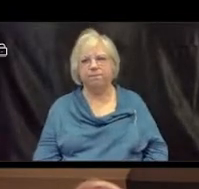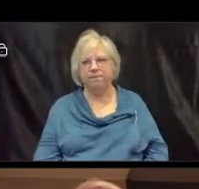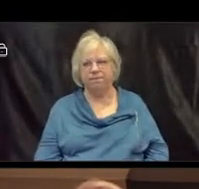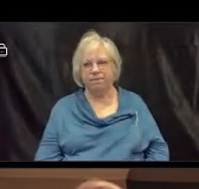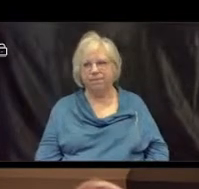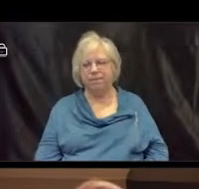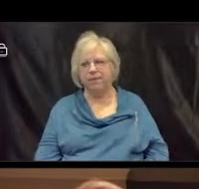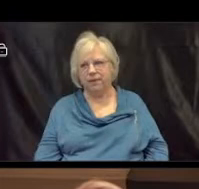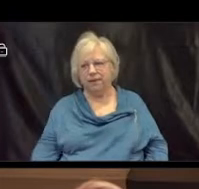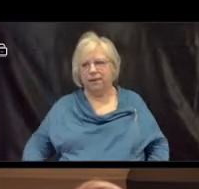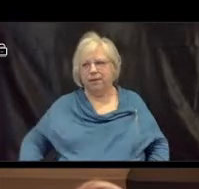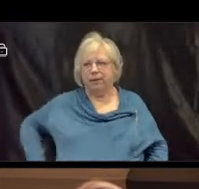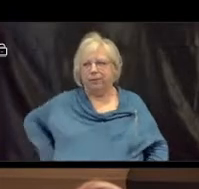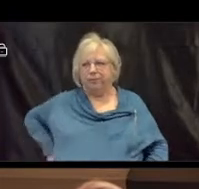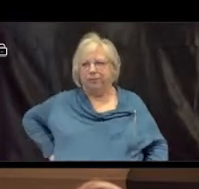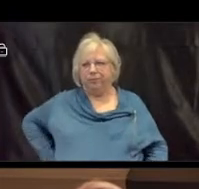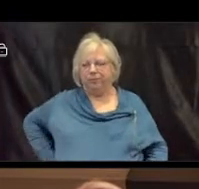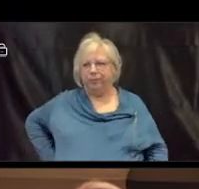unanimously.